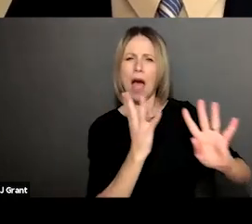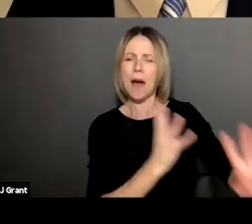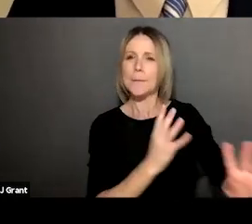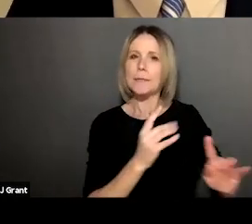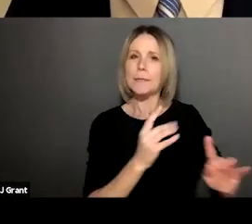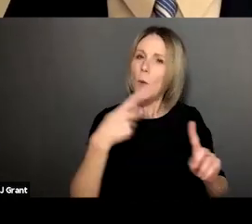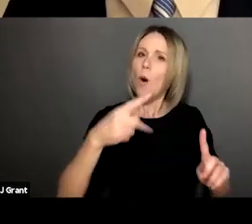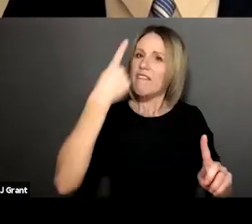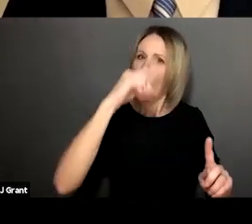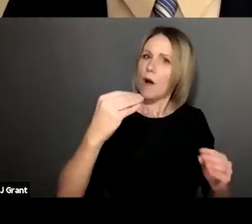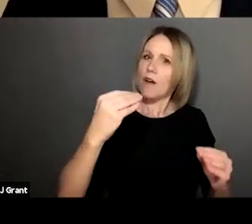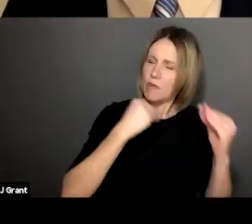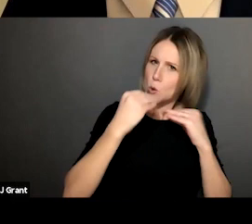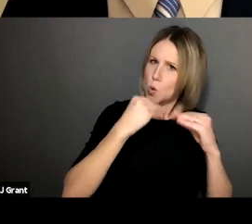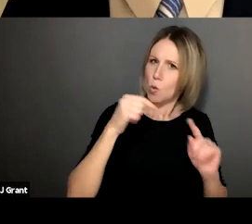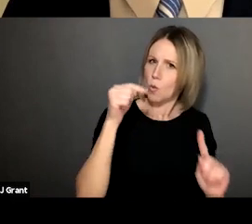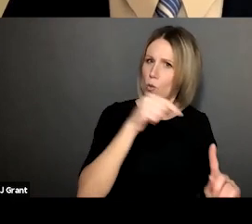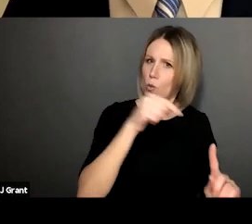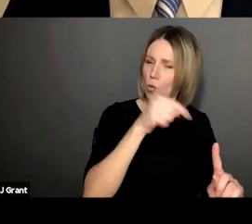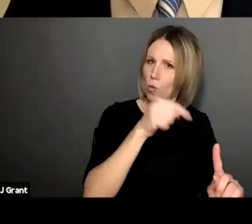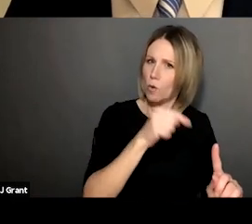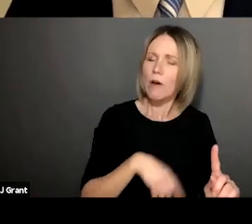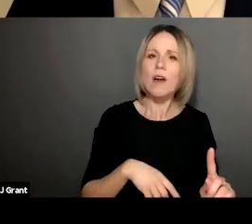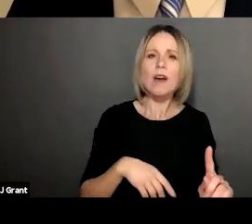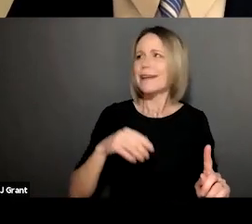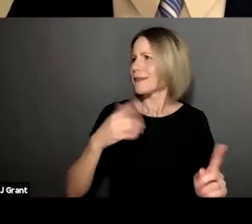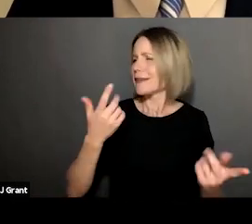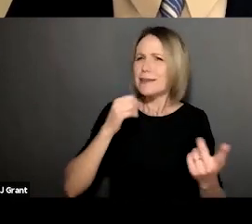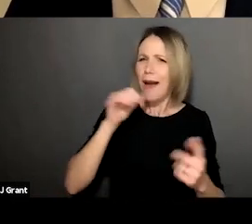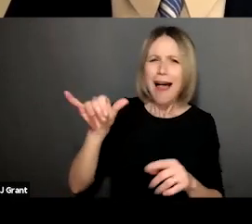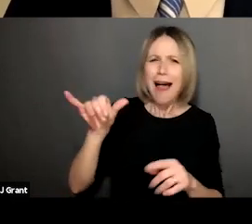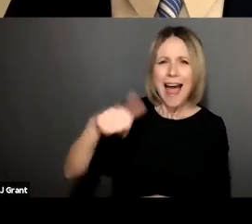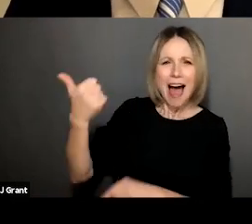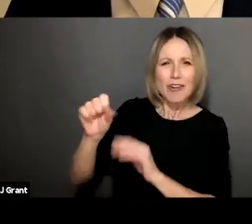sized cities, places like, I don't know, Pensacola, Florida, that kind of place.